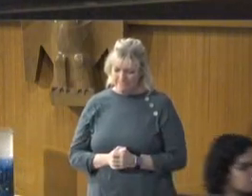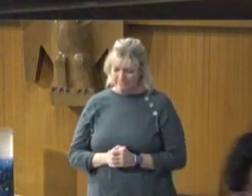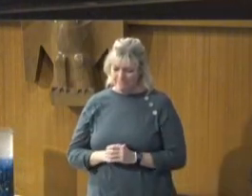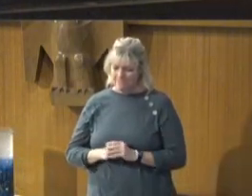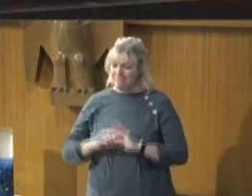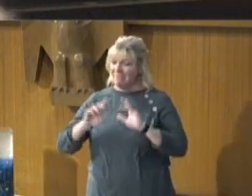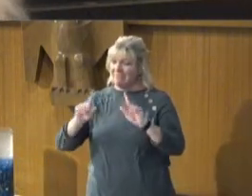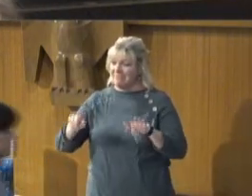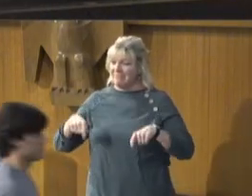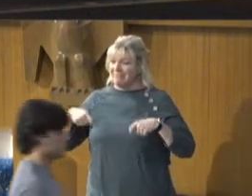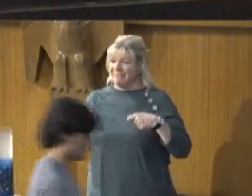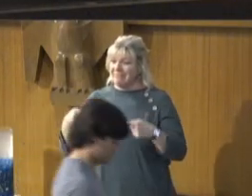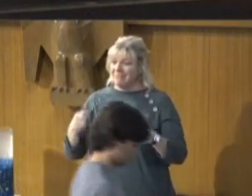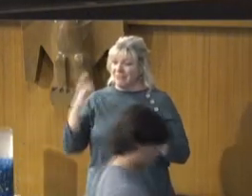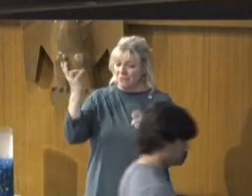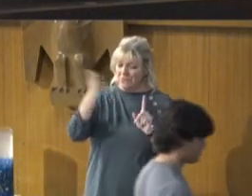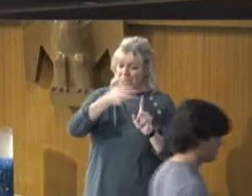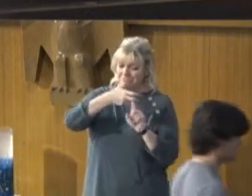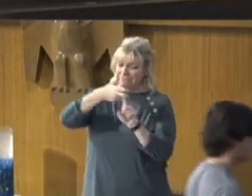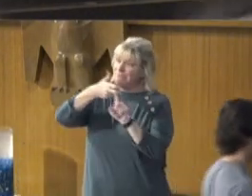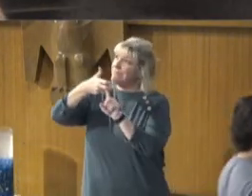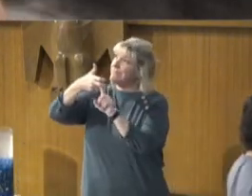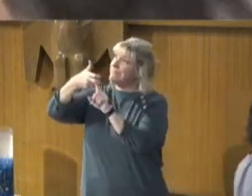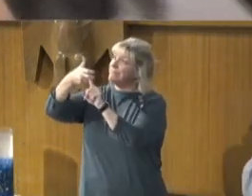Chariot's coming to take me away.